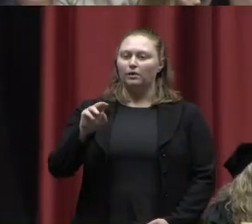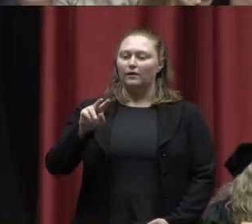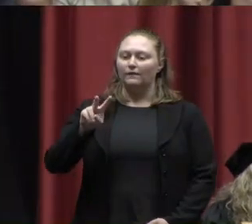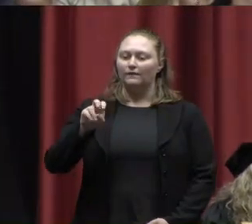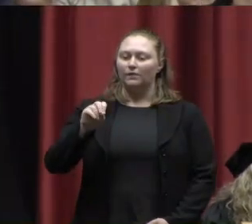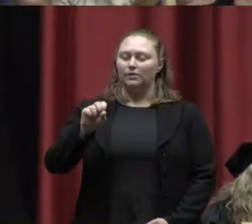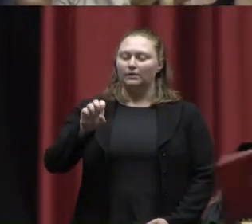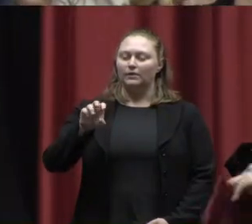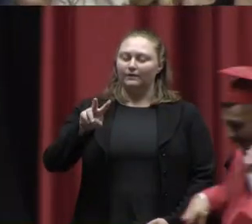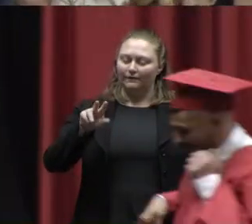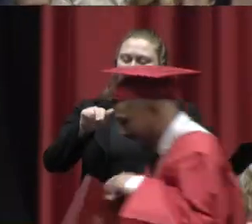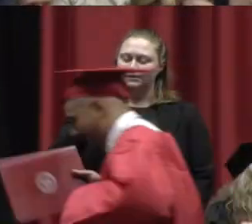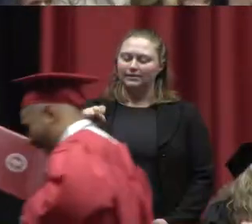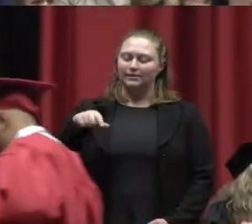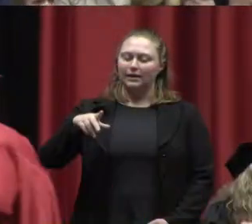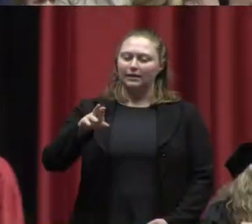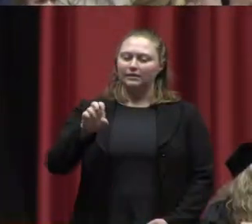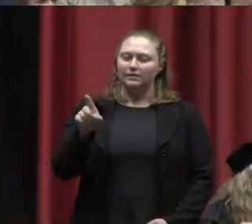Devin Wolfel.